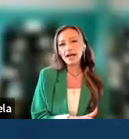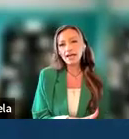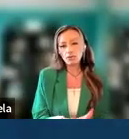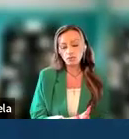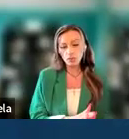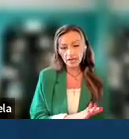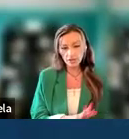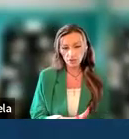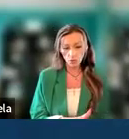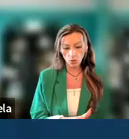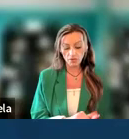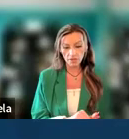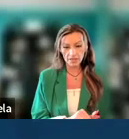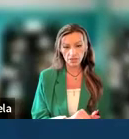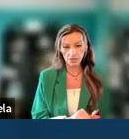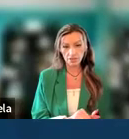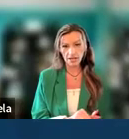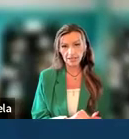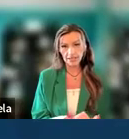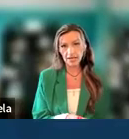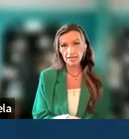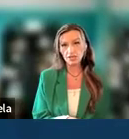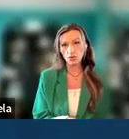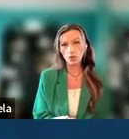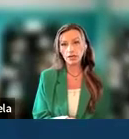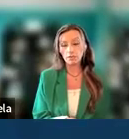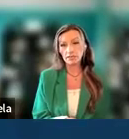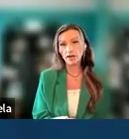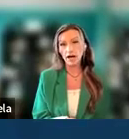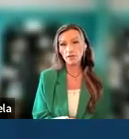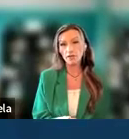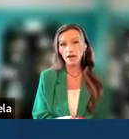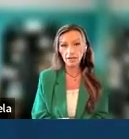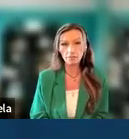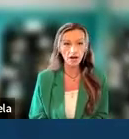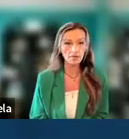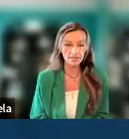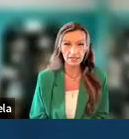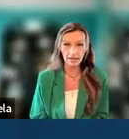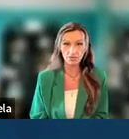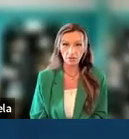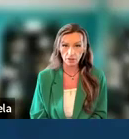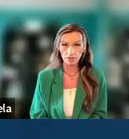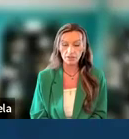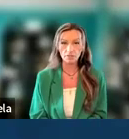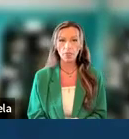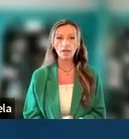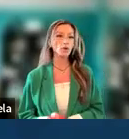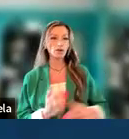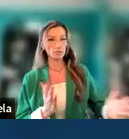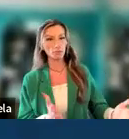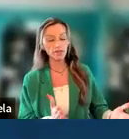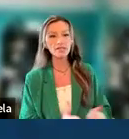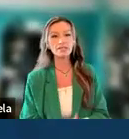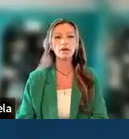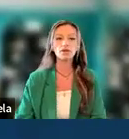as I re-entered the workforce as a nurse, I decided to go to work in mental health. I am now a psychiatric nurse,